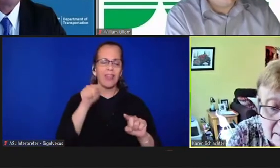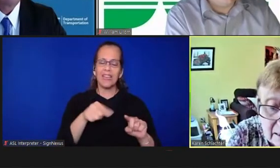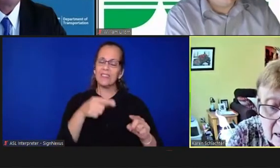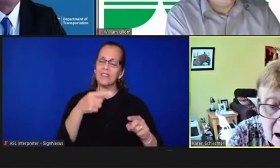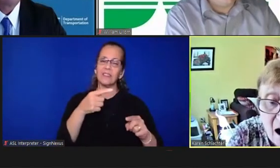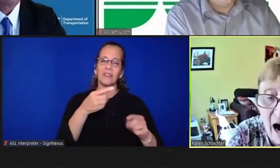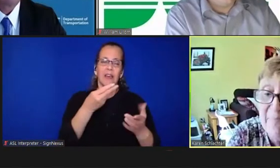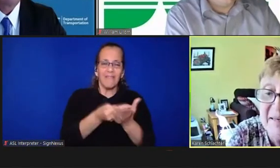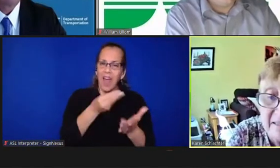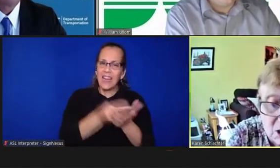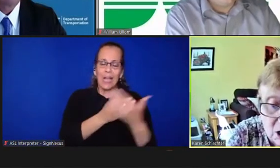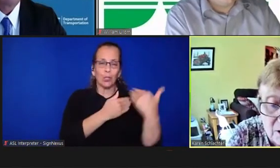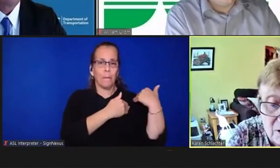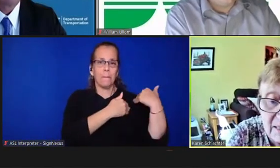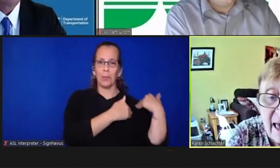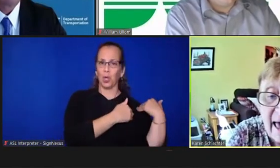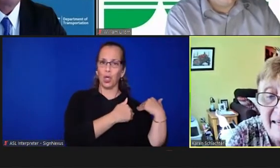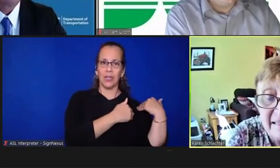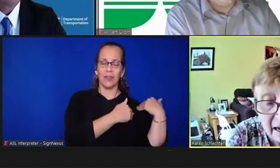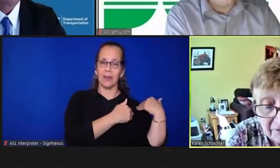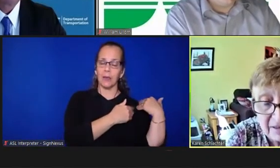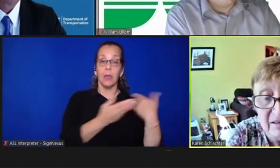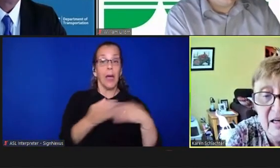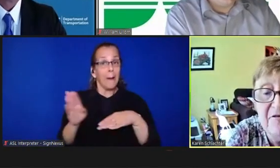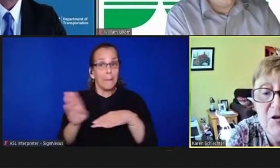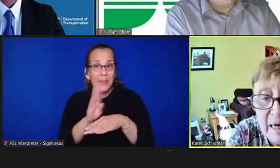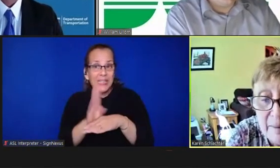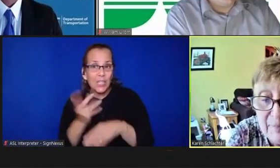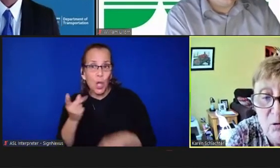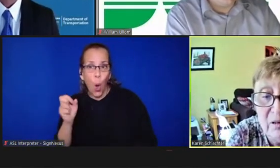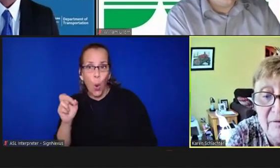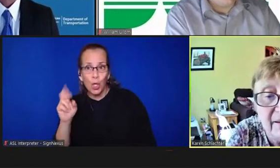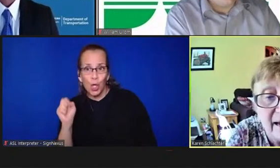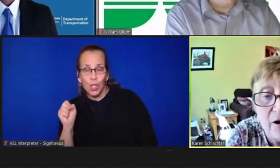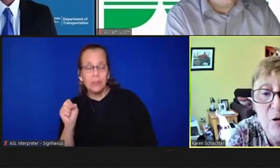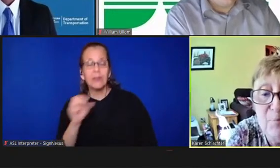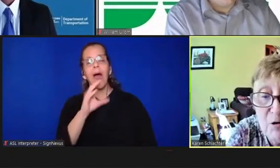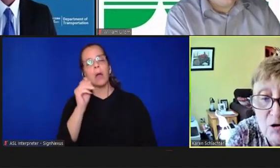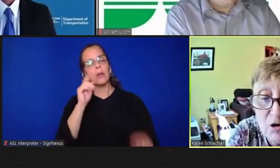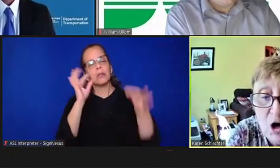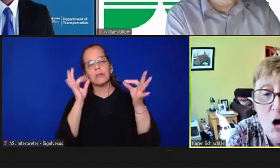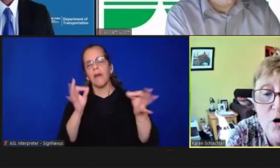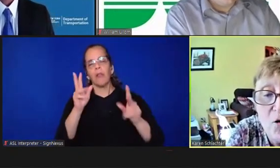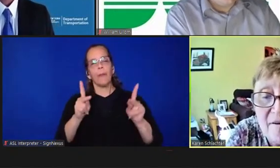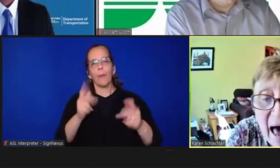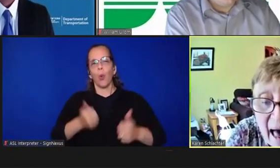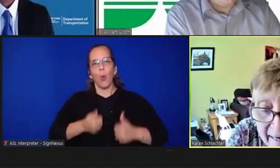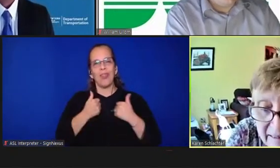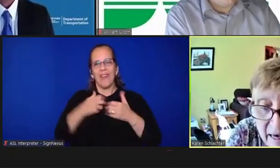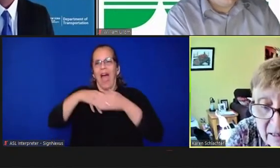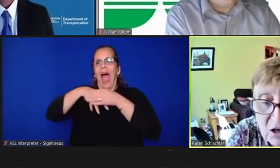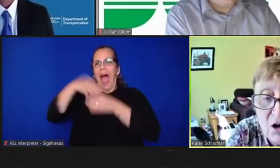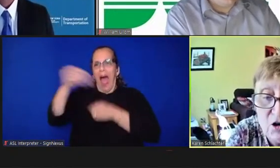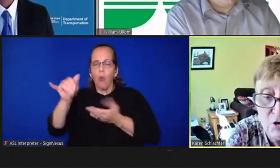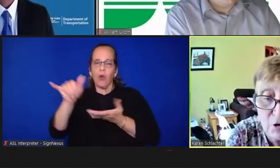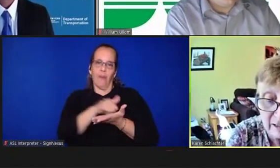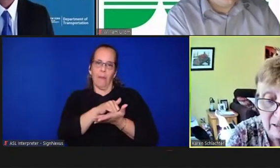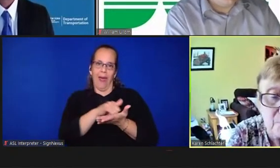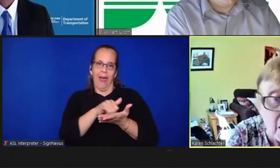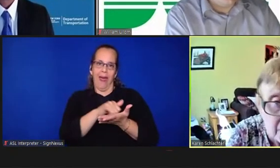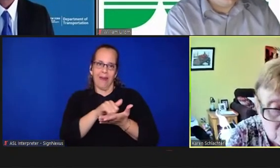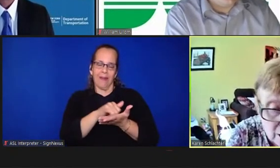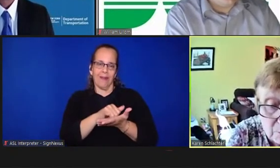on Manhattan on business owners and definitely for people who live in the outer boroughs who don't have access